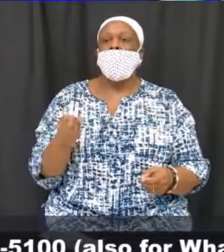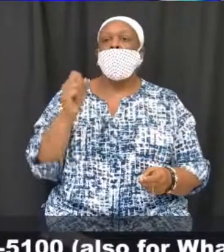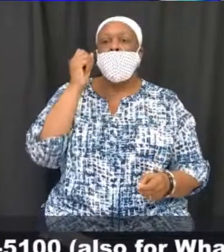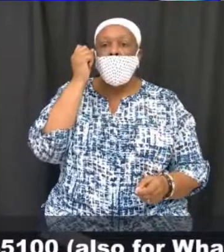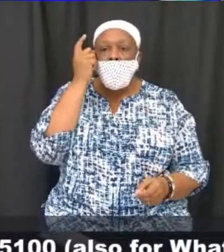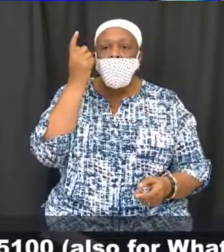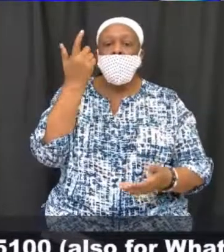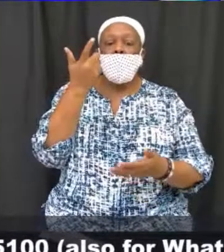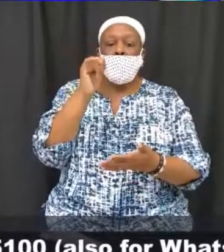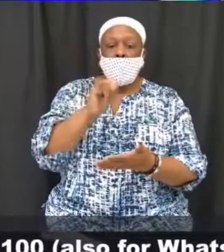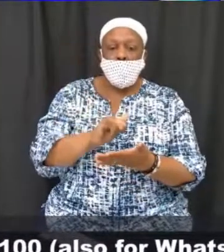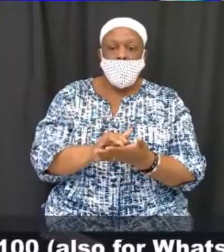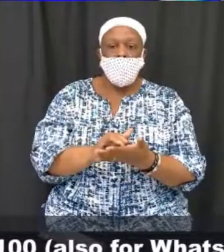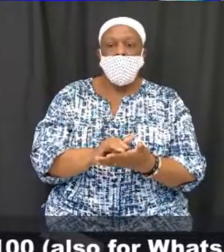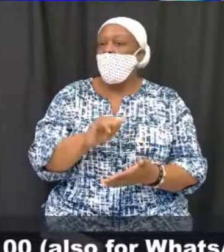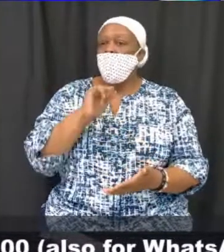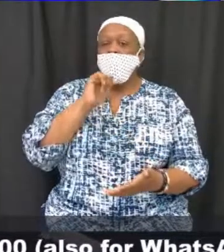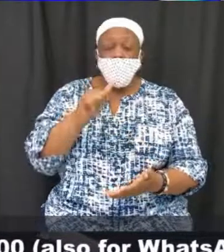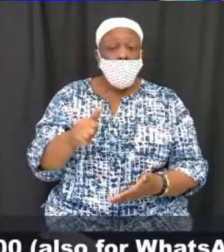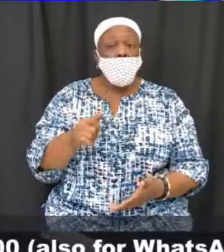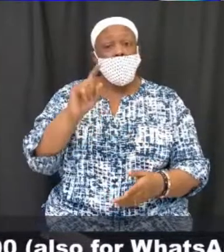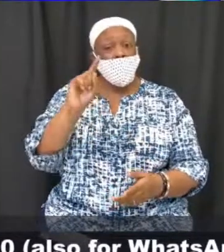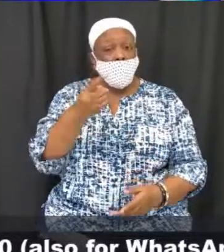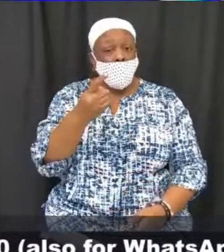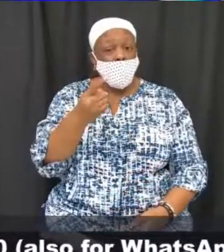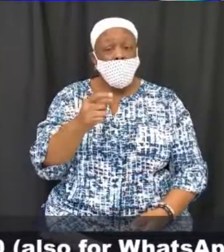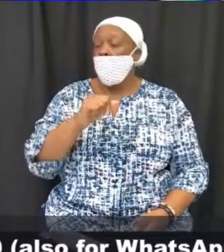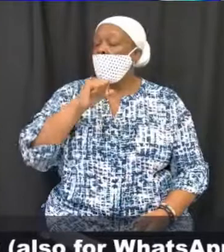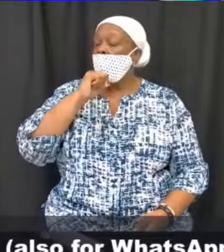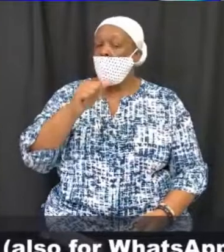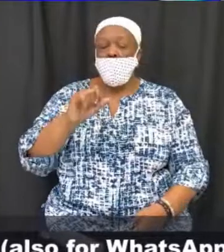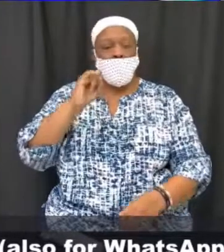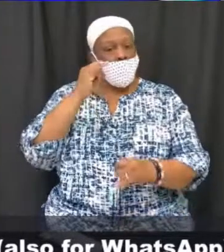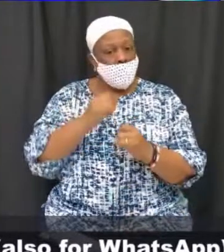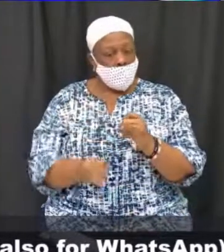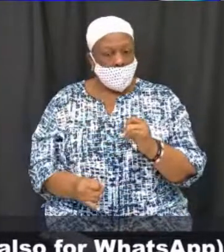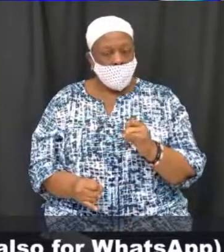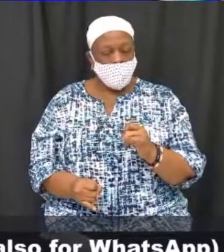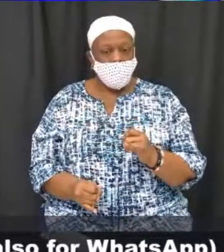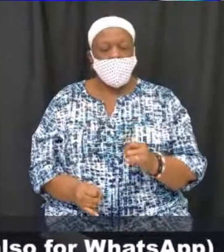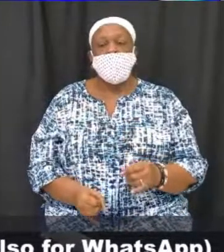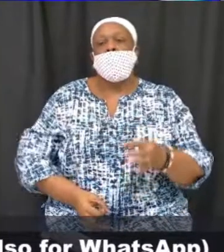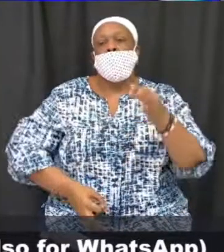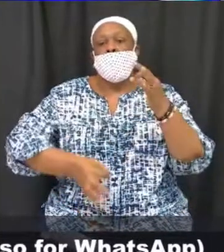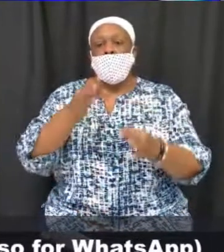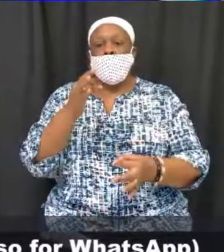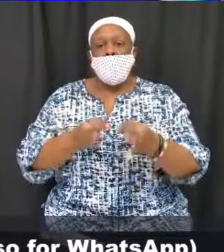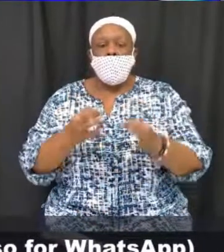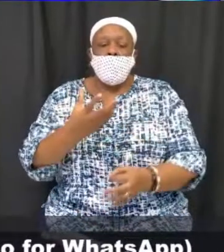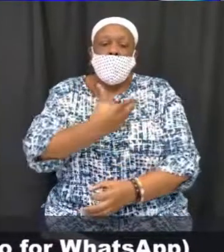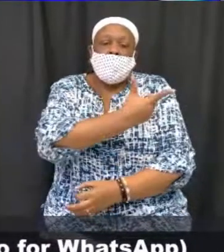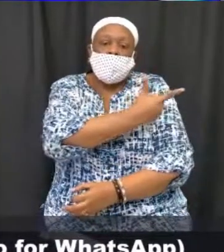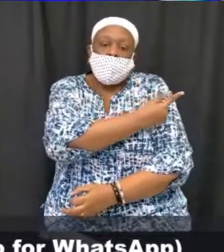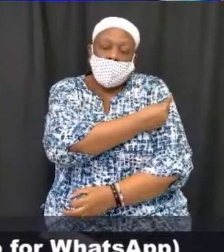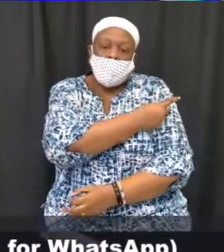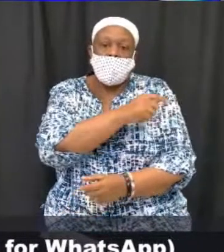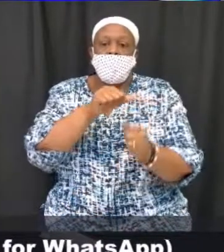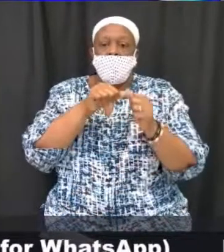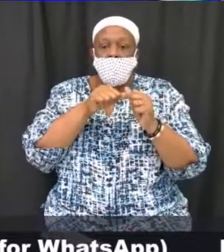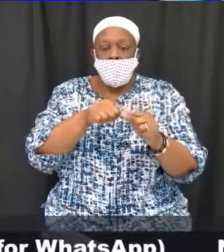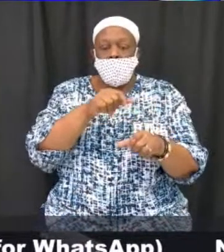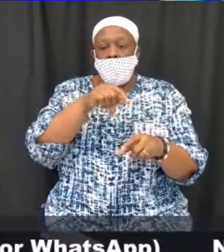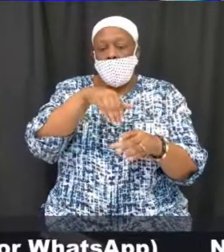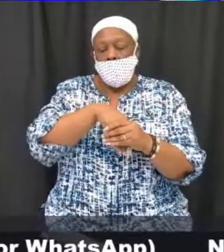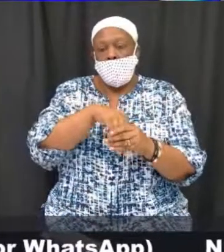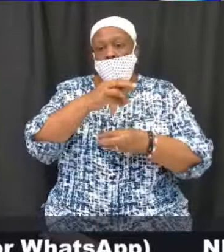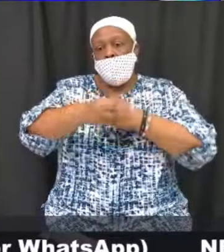however, that it will not be our last. As long as the virus remains circulating globally, it will keep coming